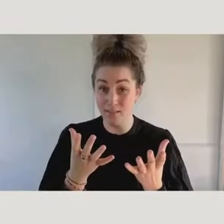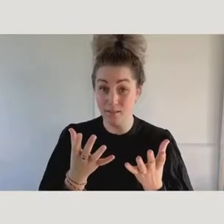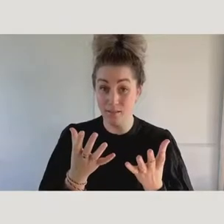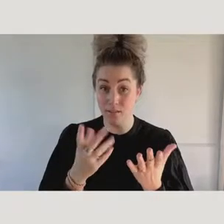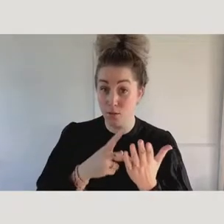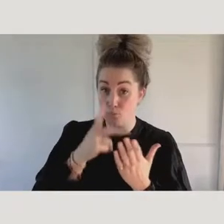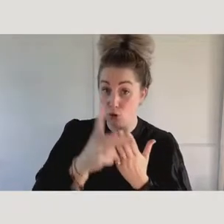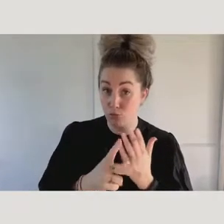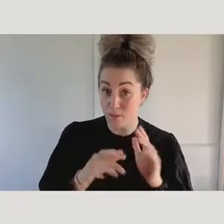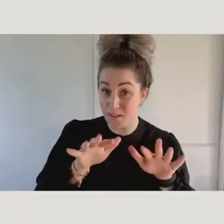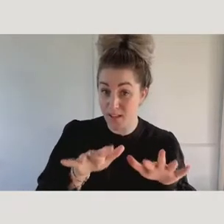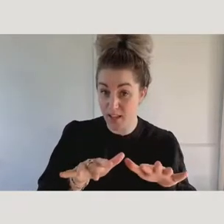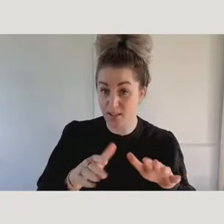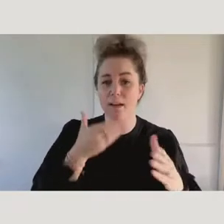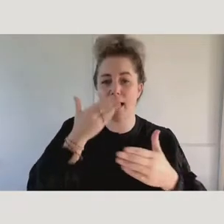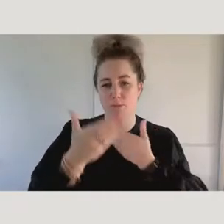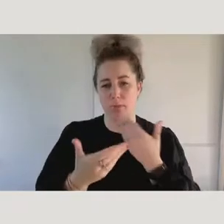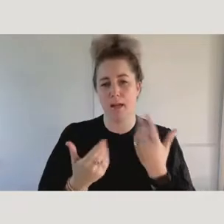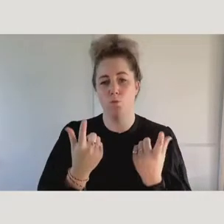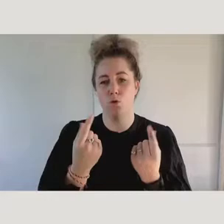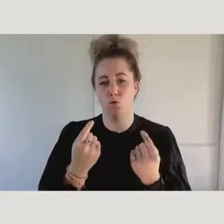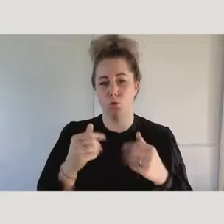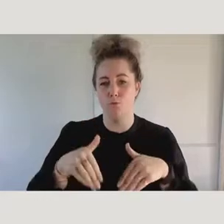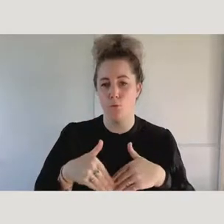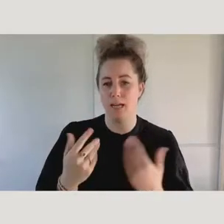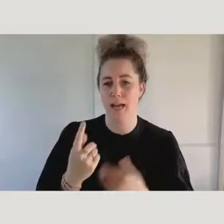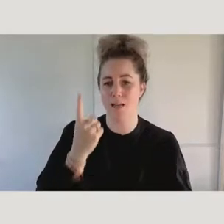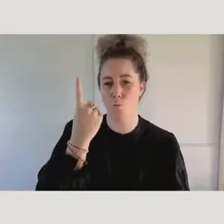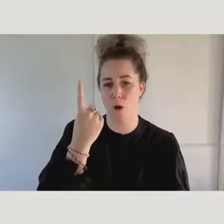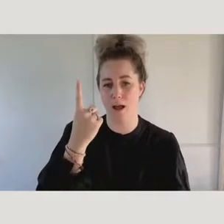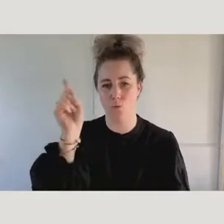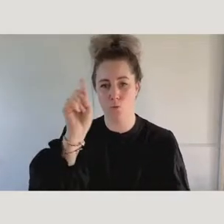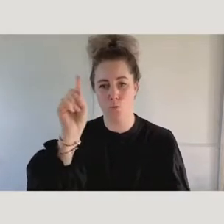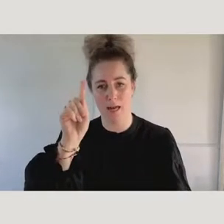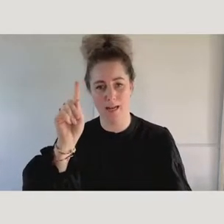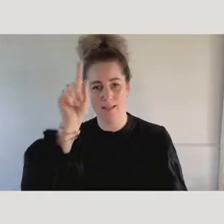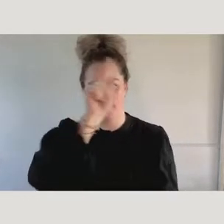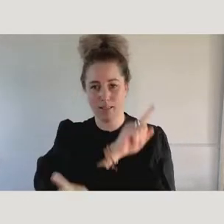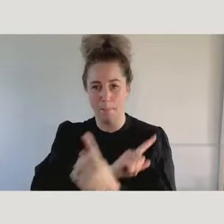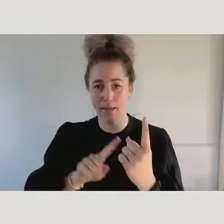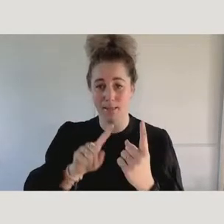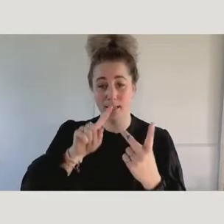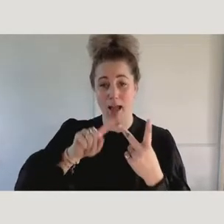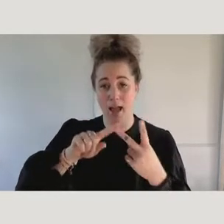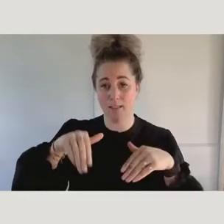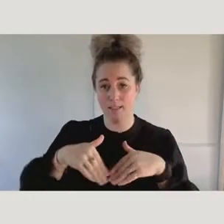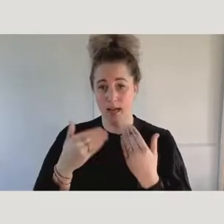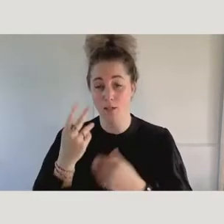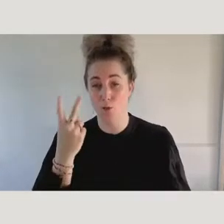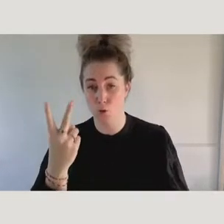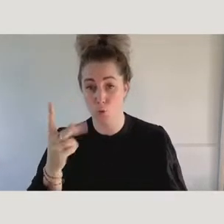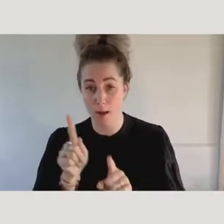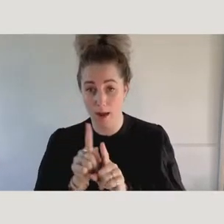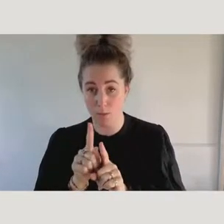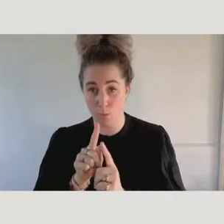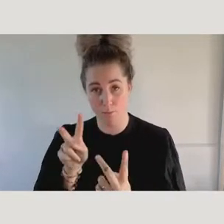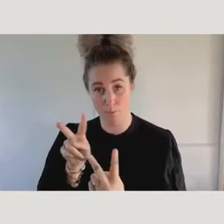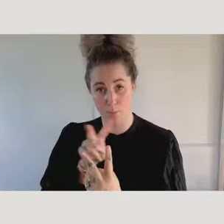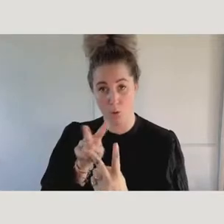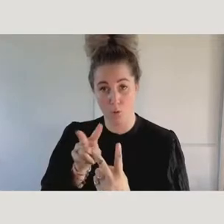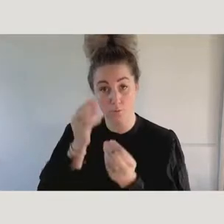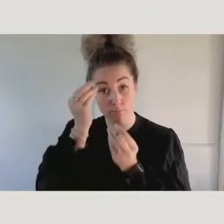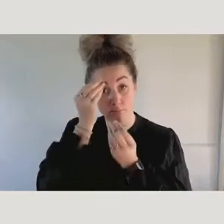that lays out what we're doing on day one of the summit today and then day two now one of the just a quick note